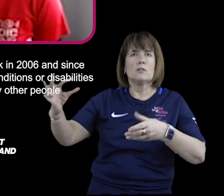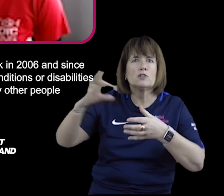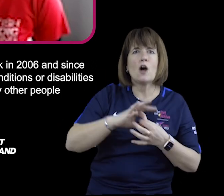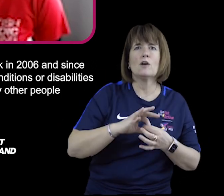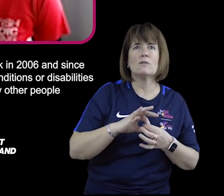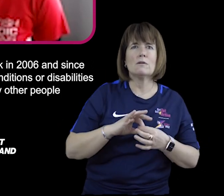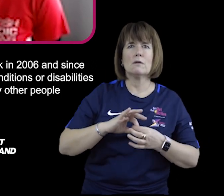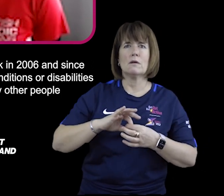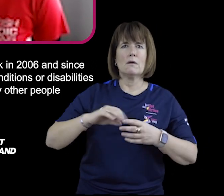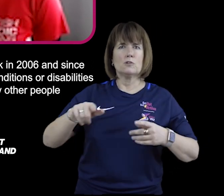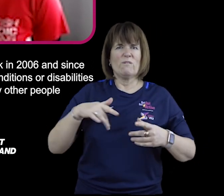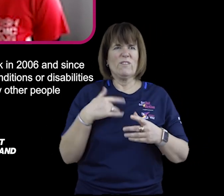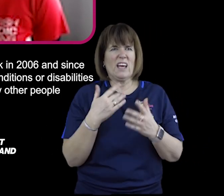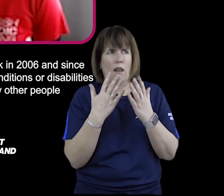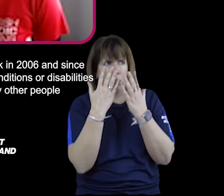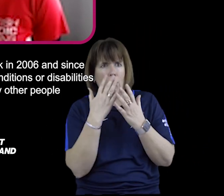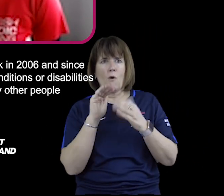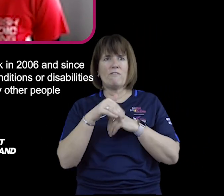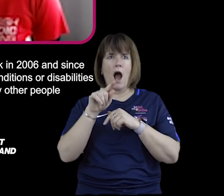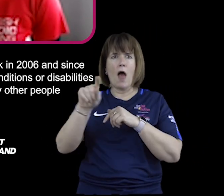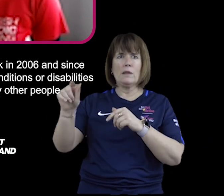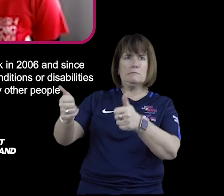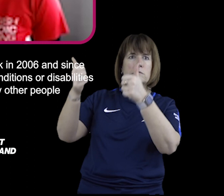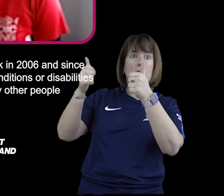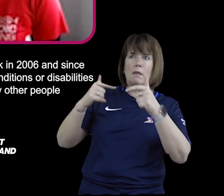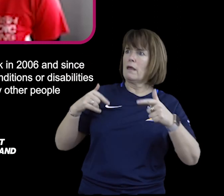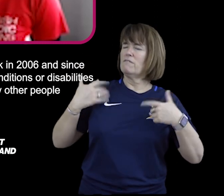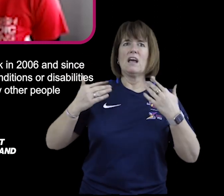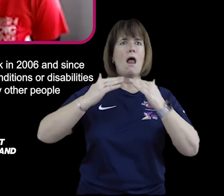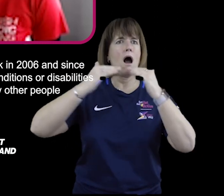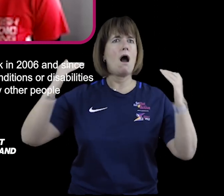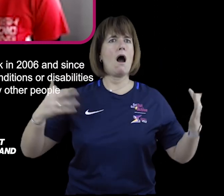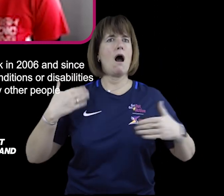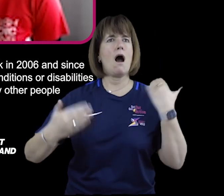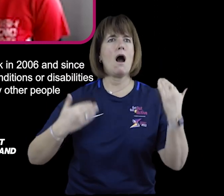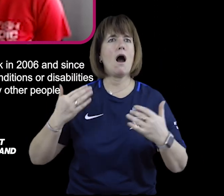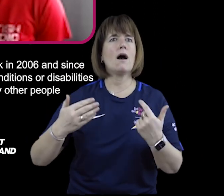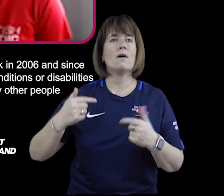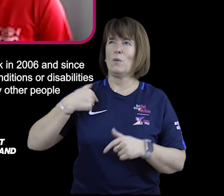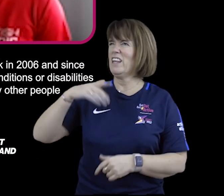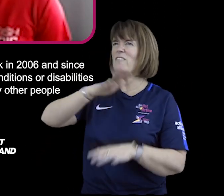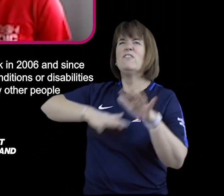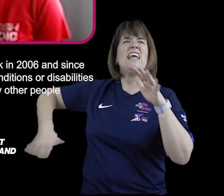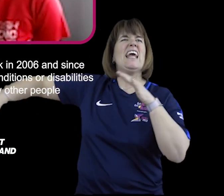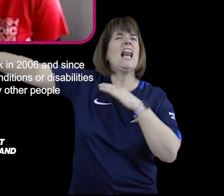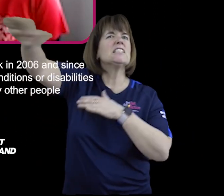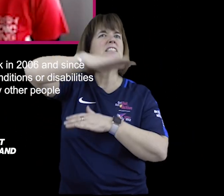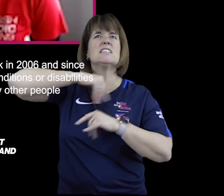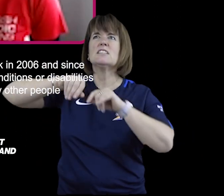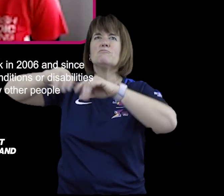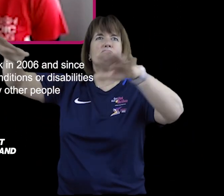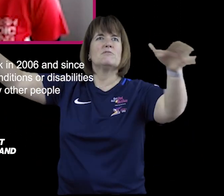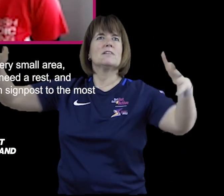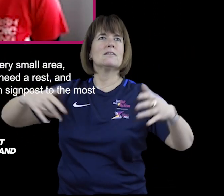disabilities come and join a beginner session, and they can join in and they don't feel intimidated by other people because we're just in